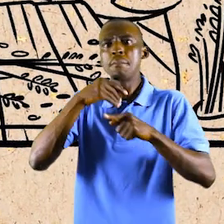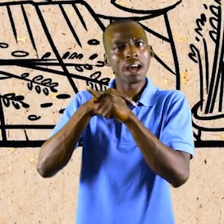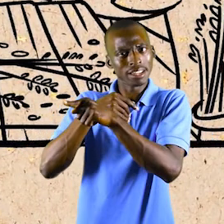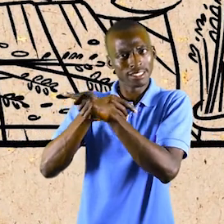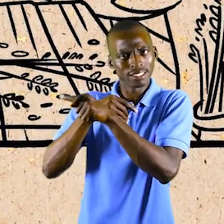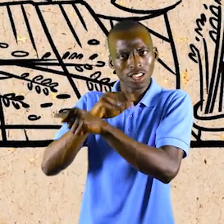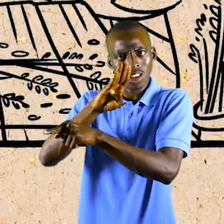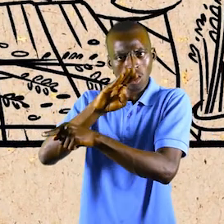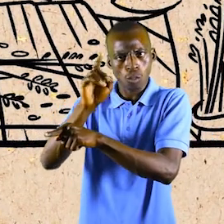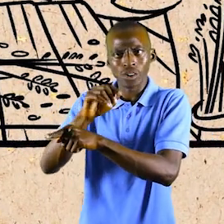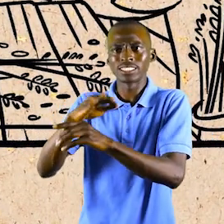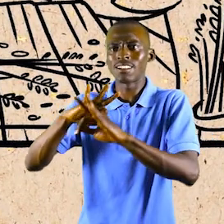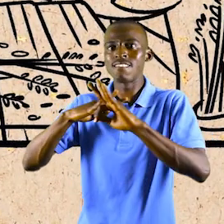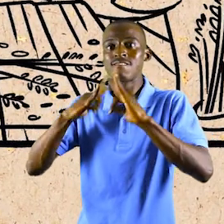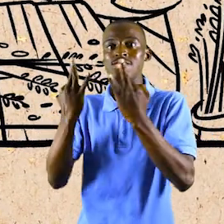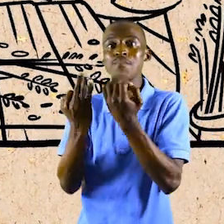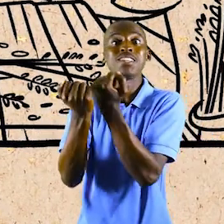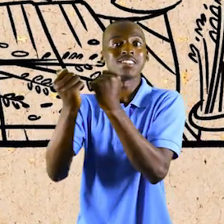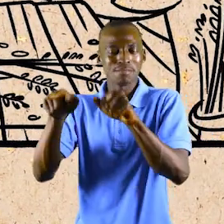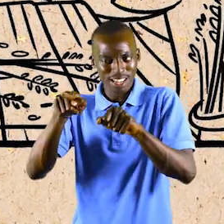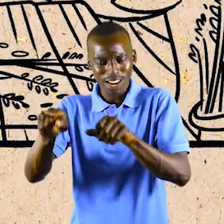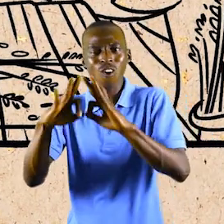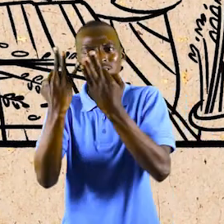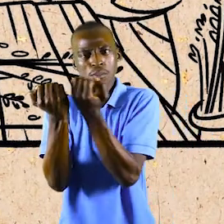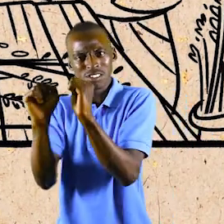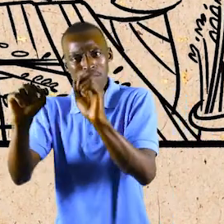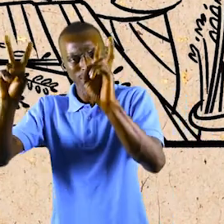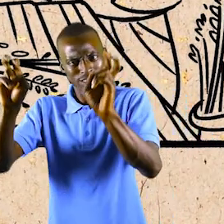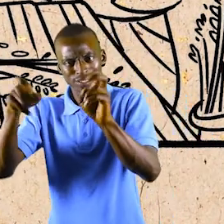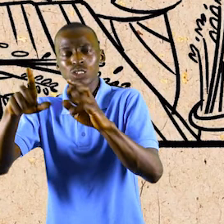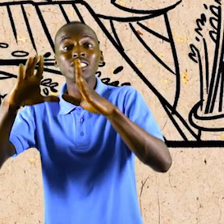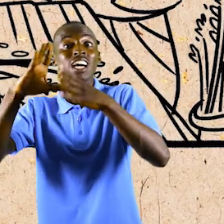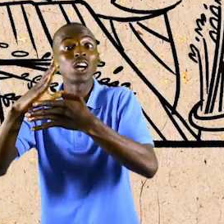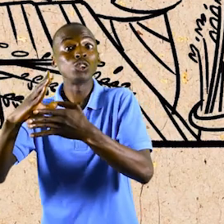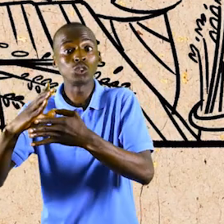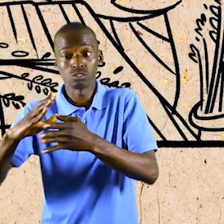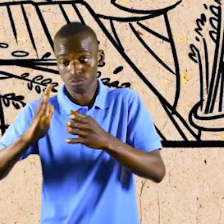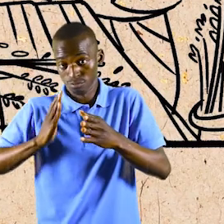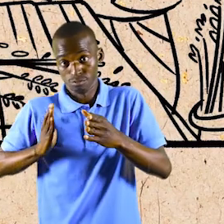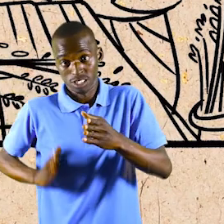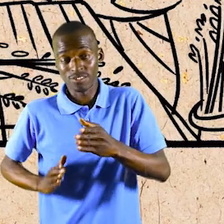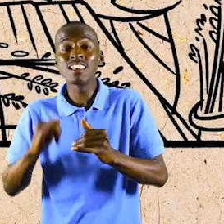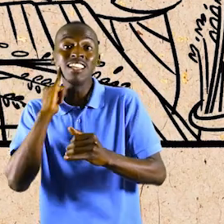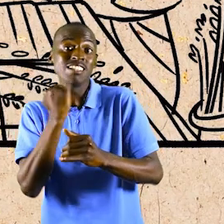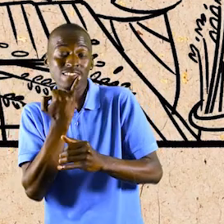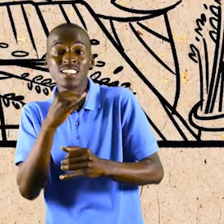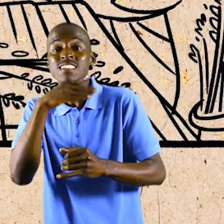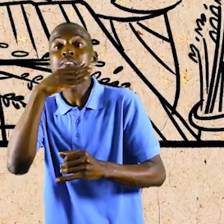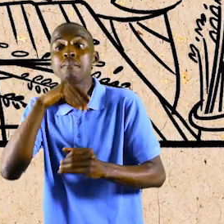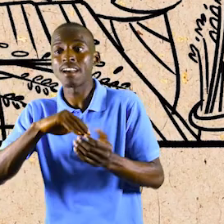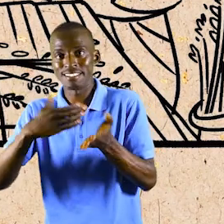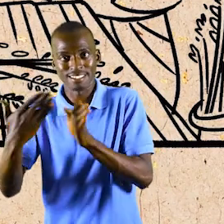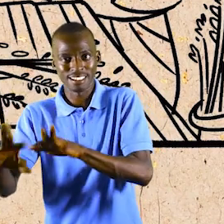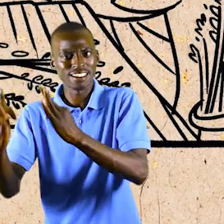their family redeemer. Now, this family redeemer thing, this was a cultural practice in Israel where if a man in the family died